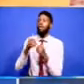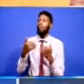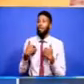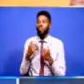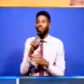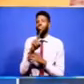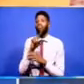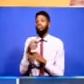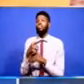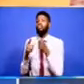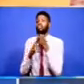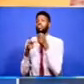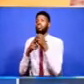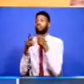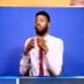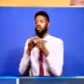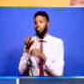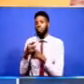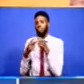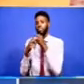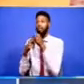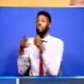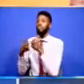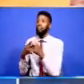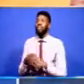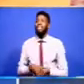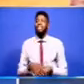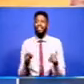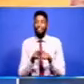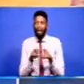160,422, and cumulative tests so far conducted are